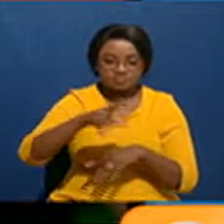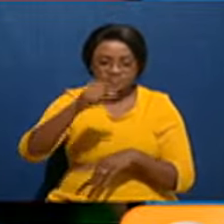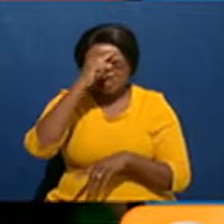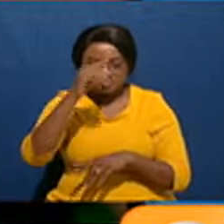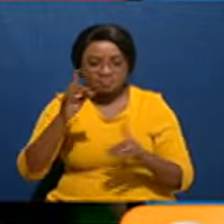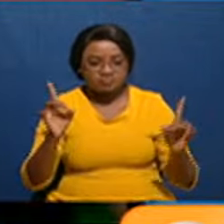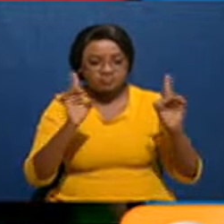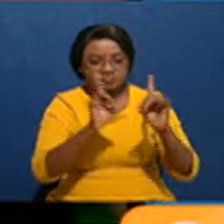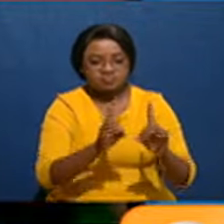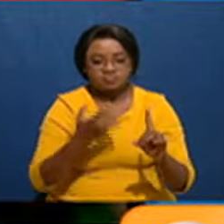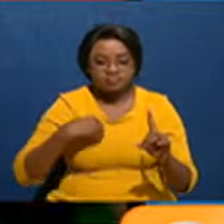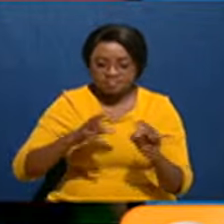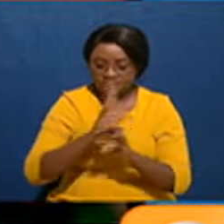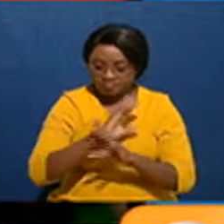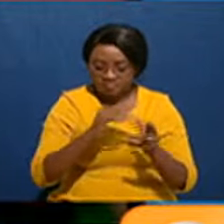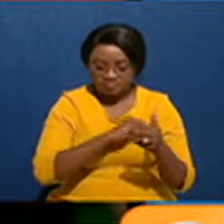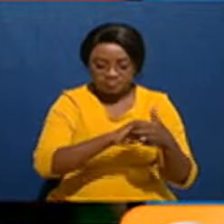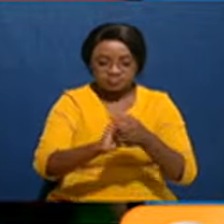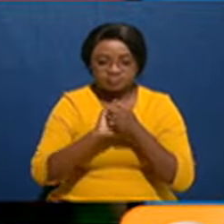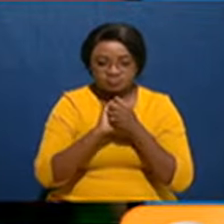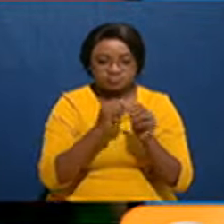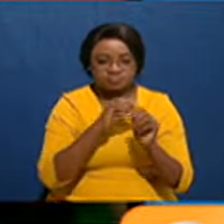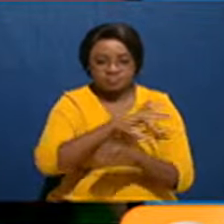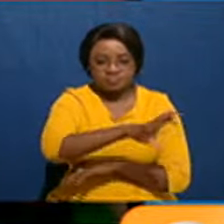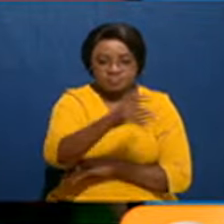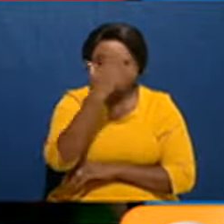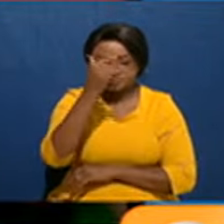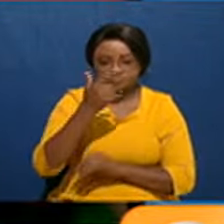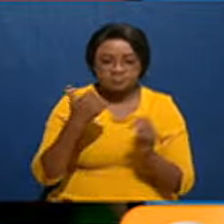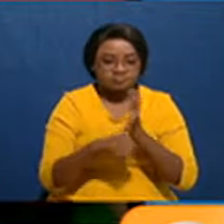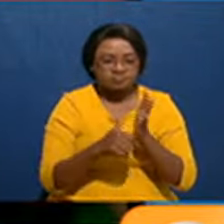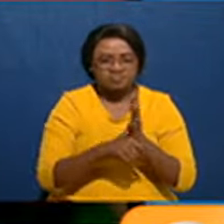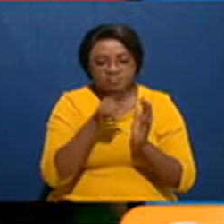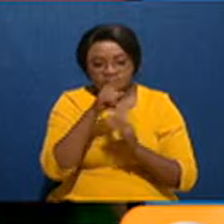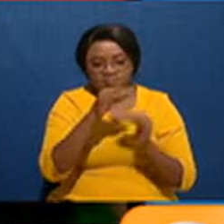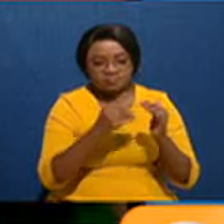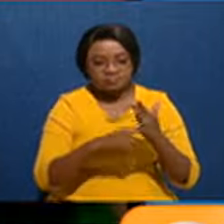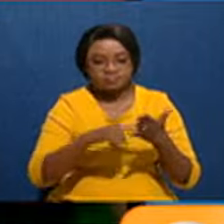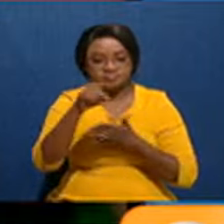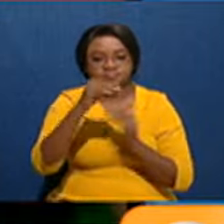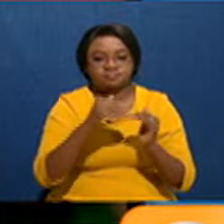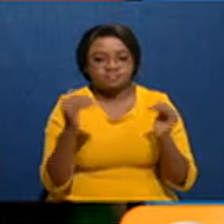engage counties because where we have the problem is approval level at the county level.